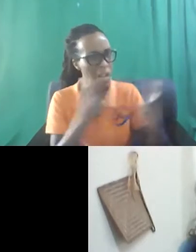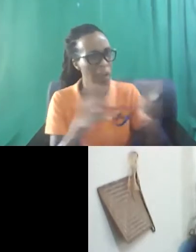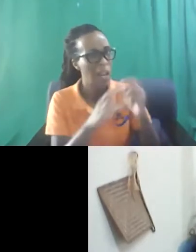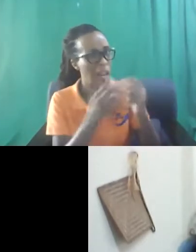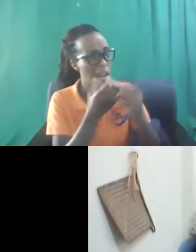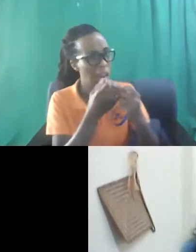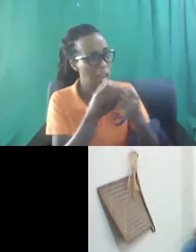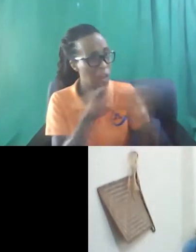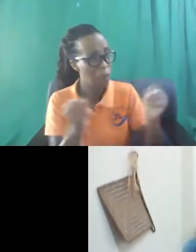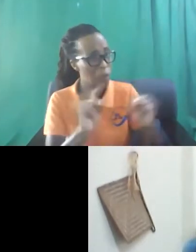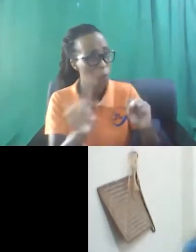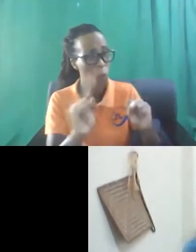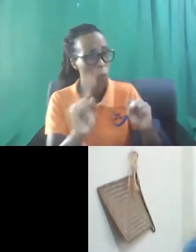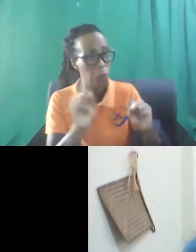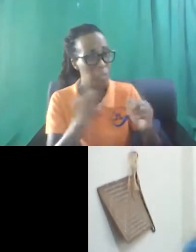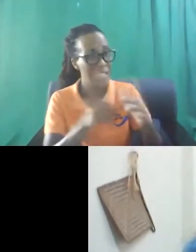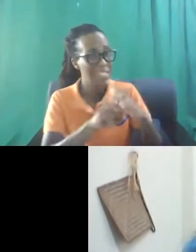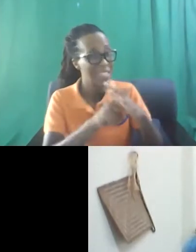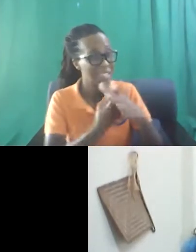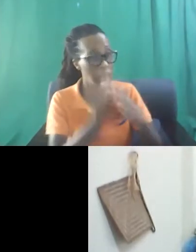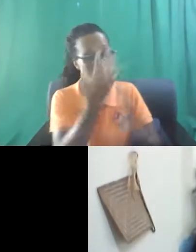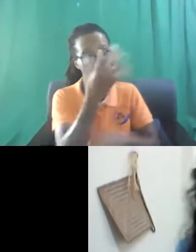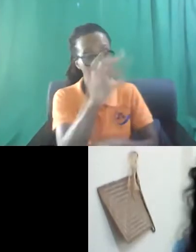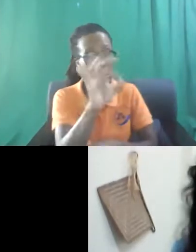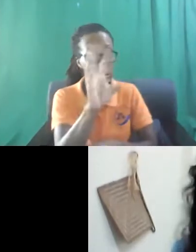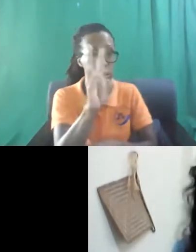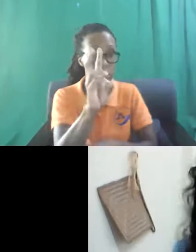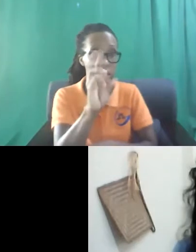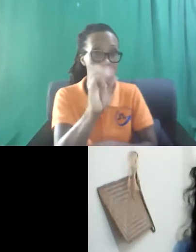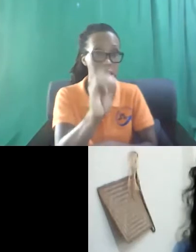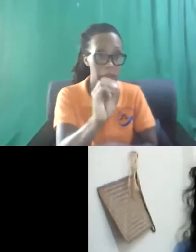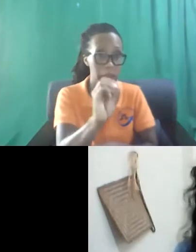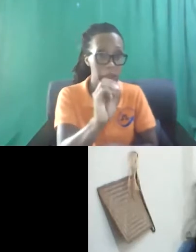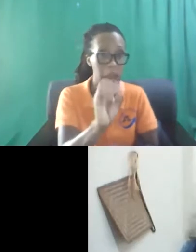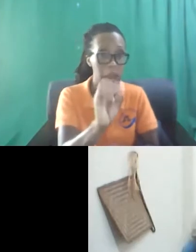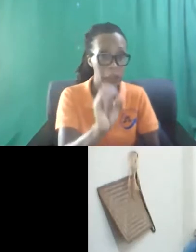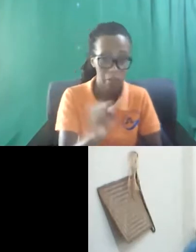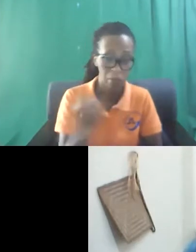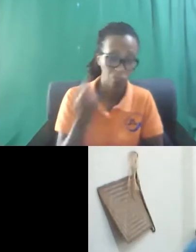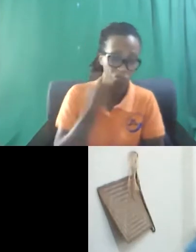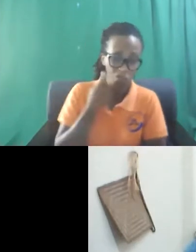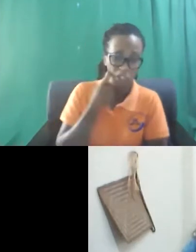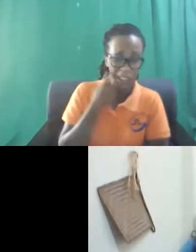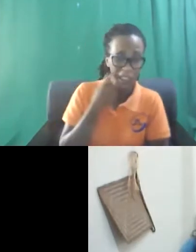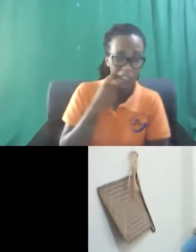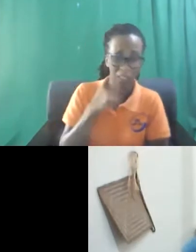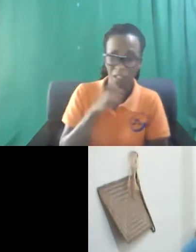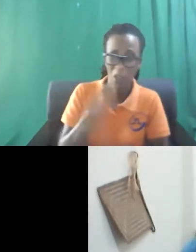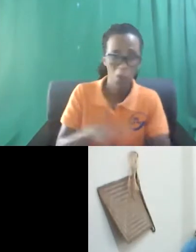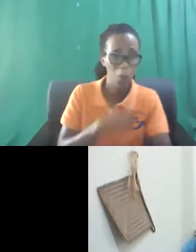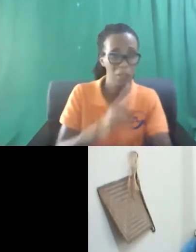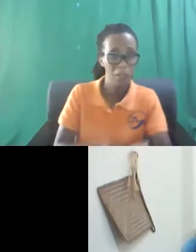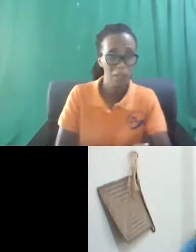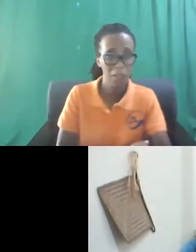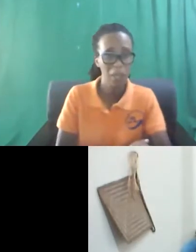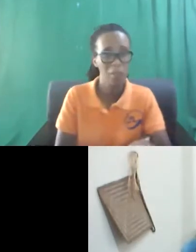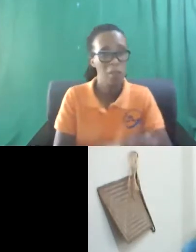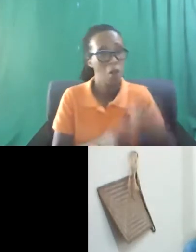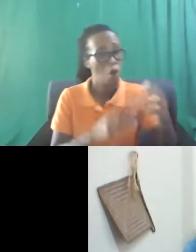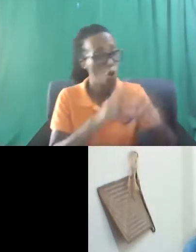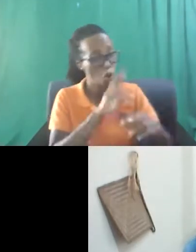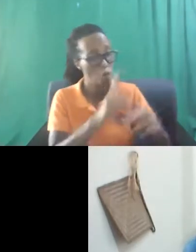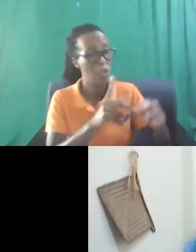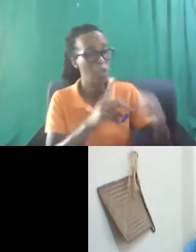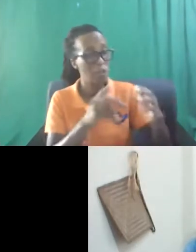origins in like the 1960s, which Right. actually isn't very long ago. And it didn't really even take off until like the 70s,